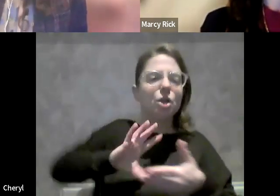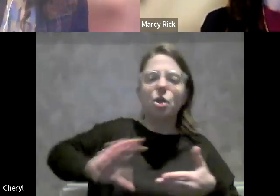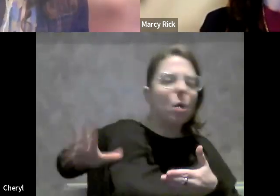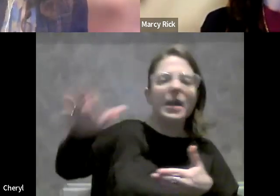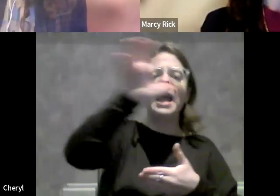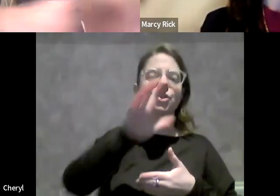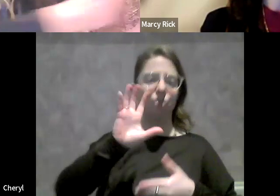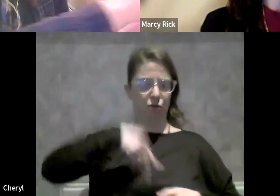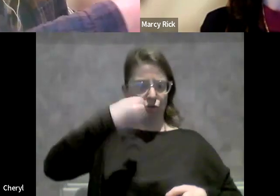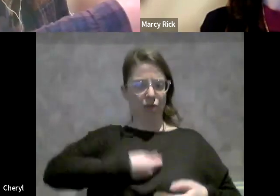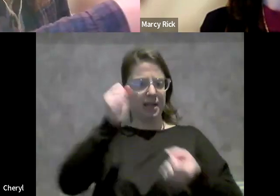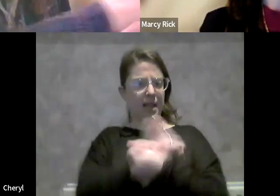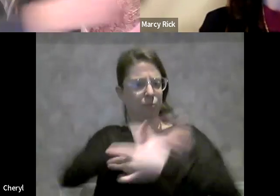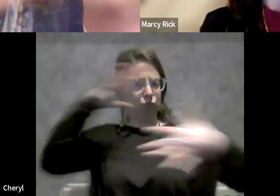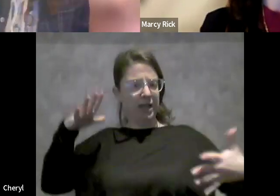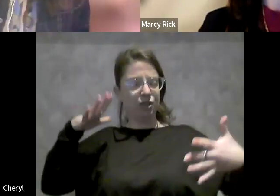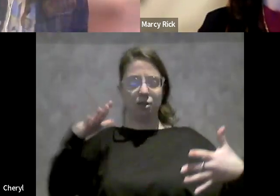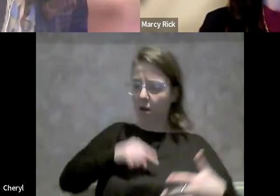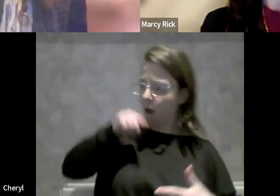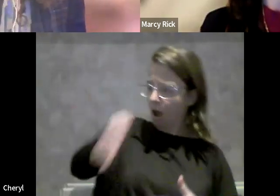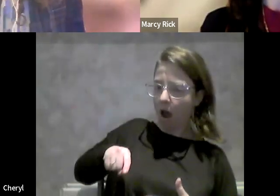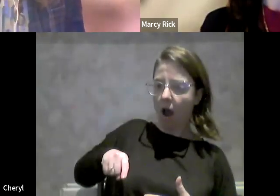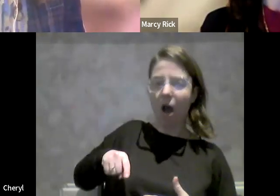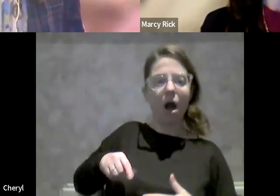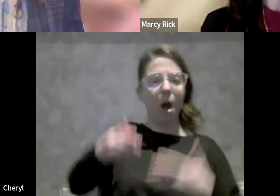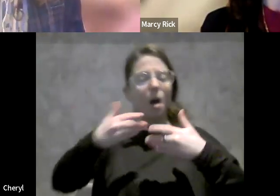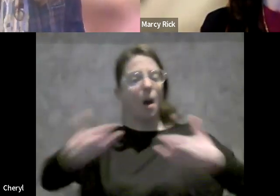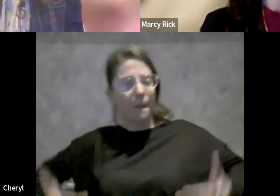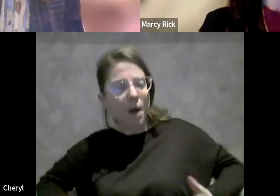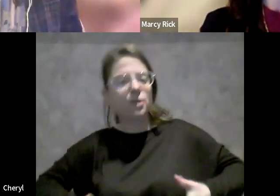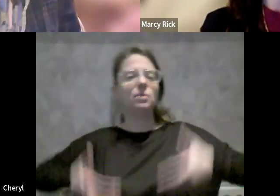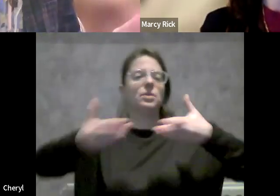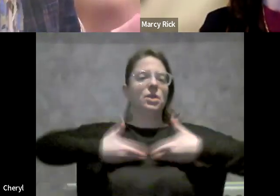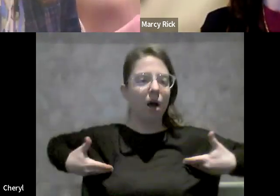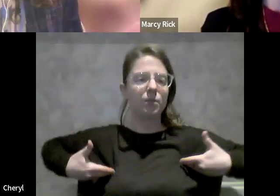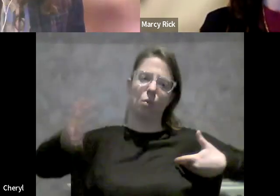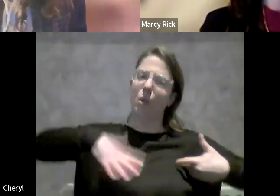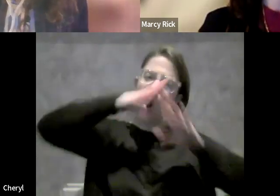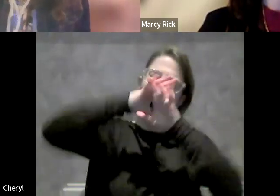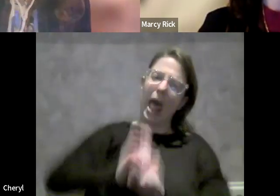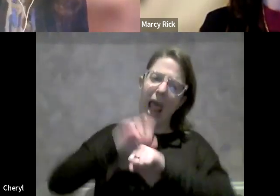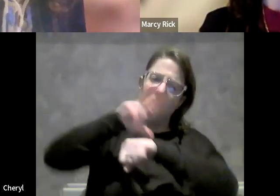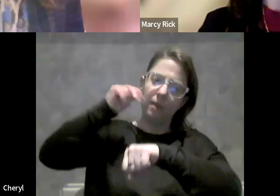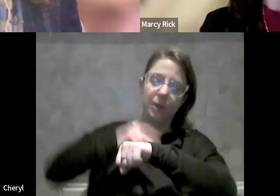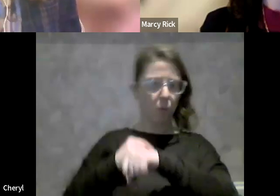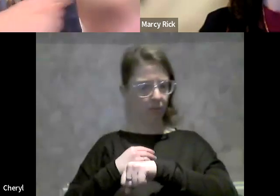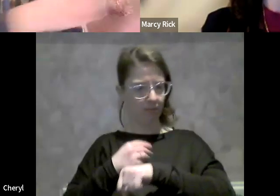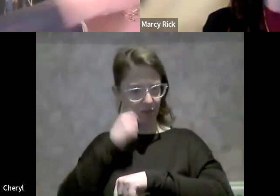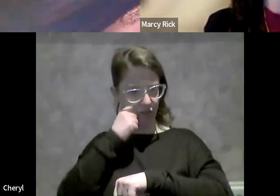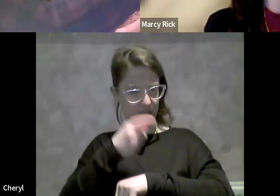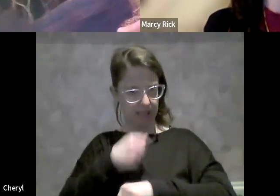trans liberation. And what's this one? Bottoms, tops, we all hate cops. Oh my, that's a cheeky one, isn't